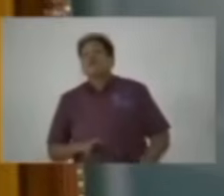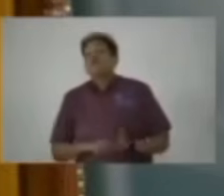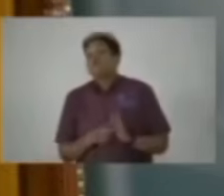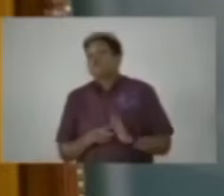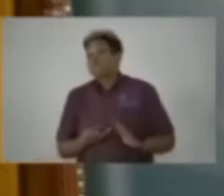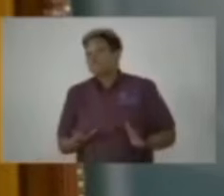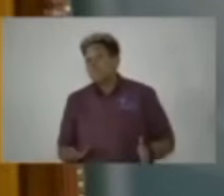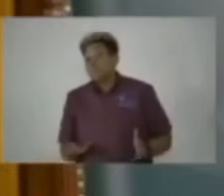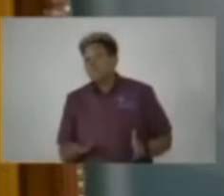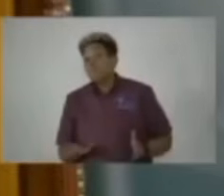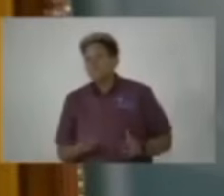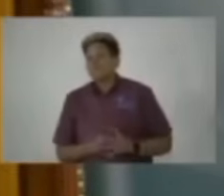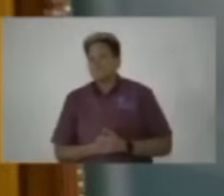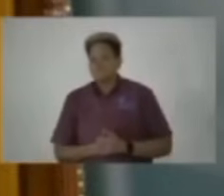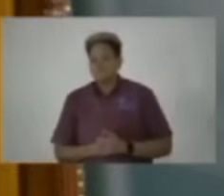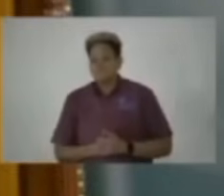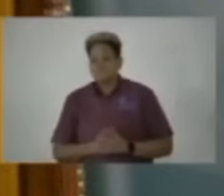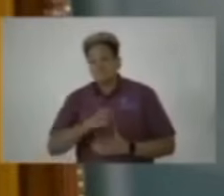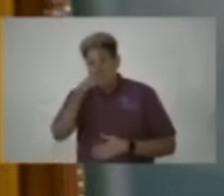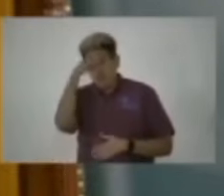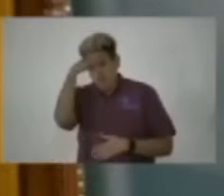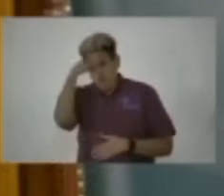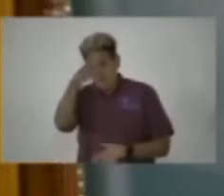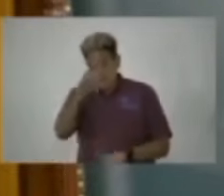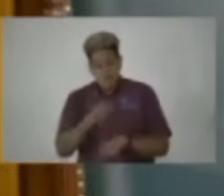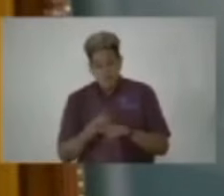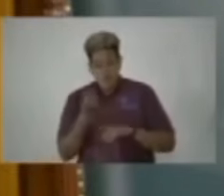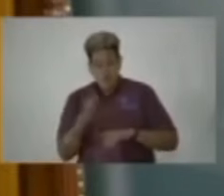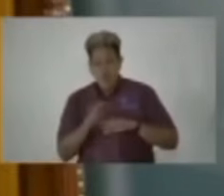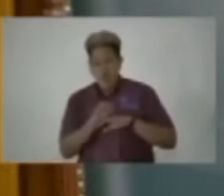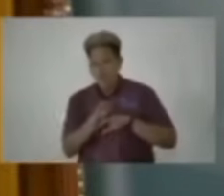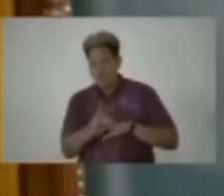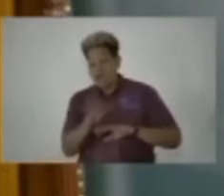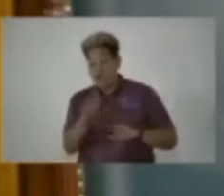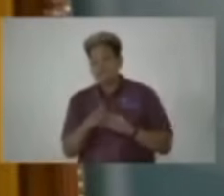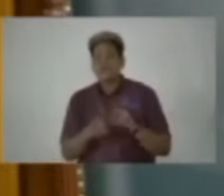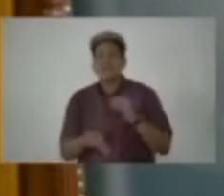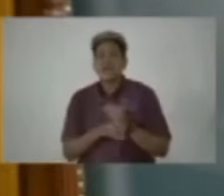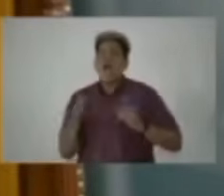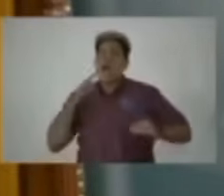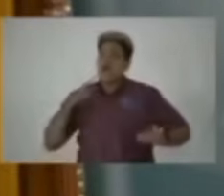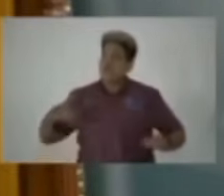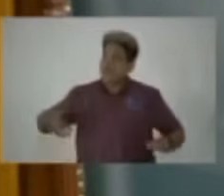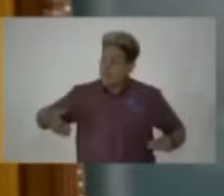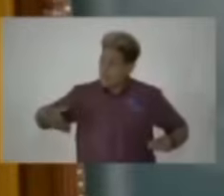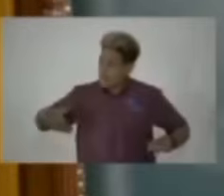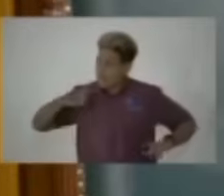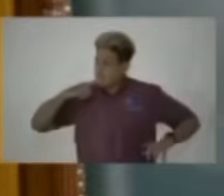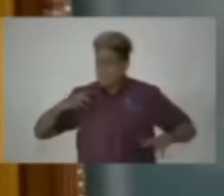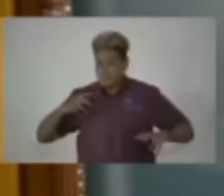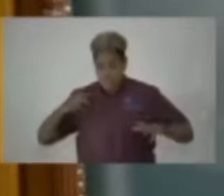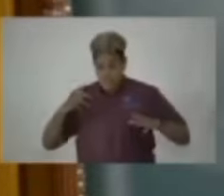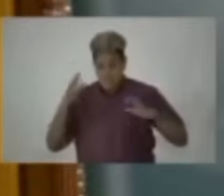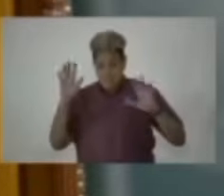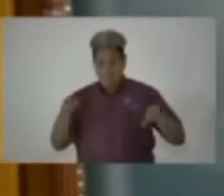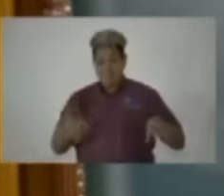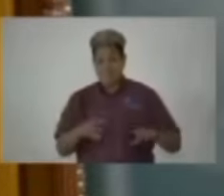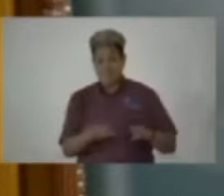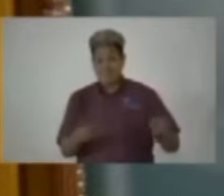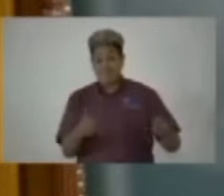Therefore, the opinion or advice doesn't absolve the